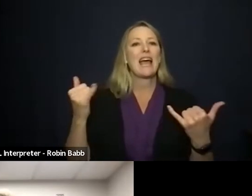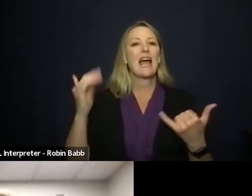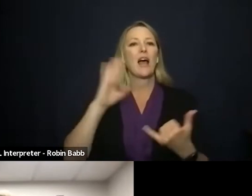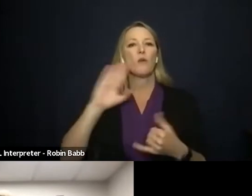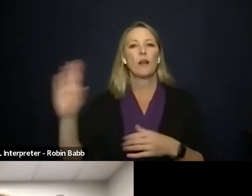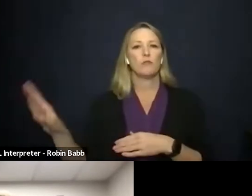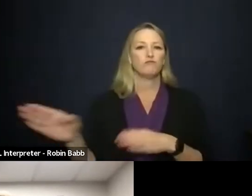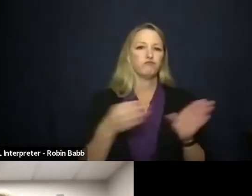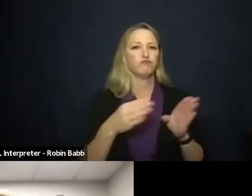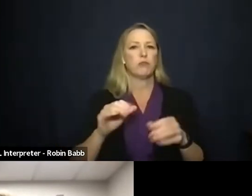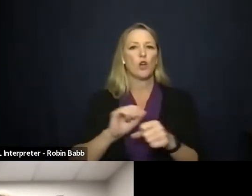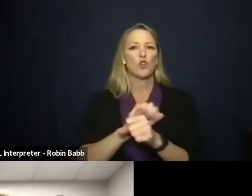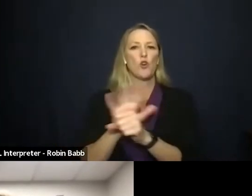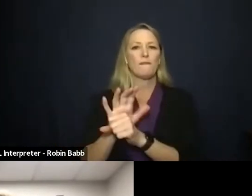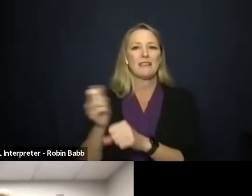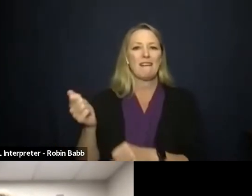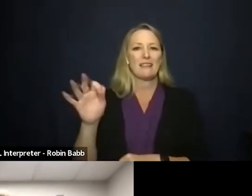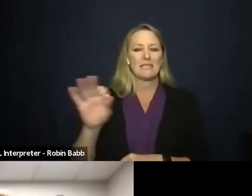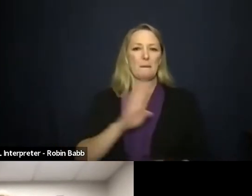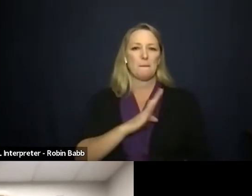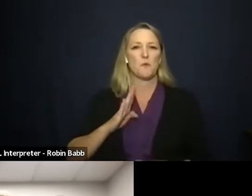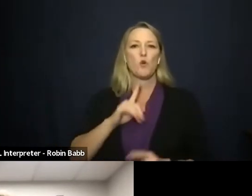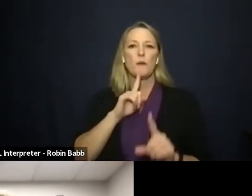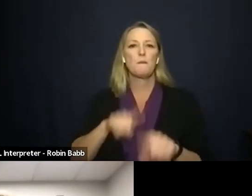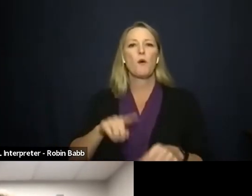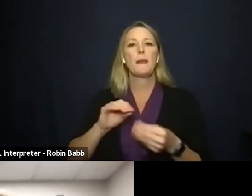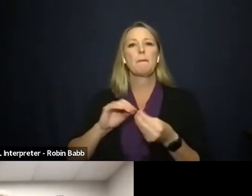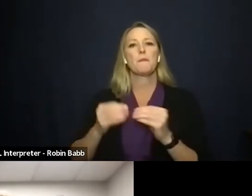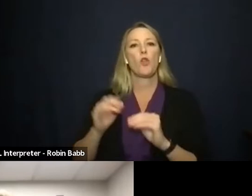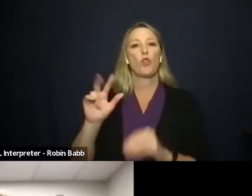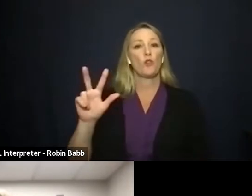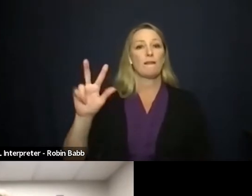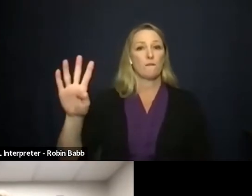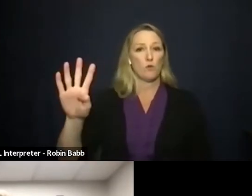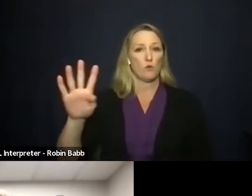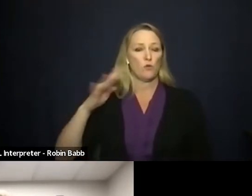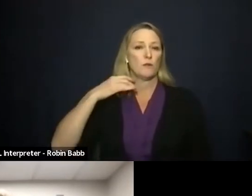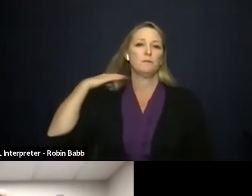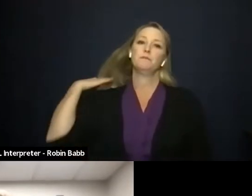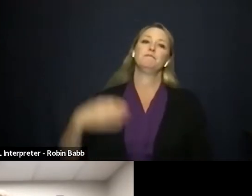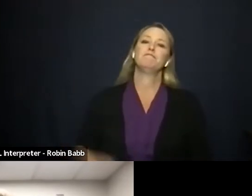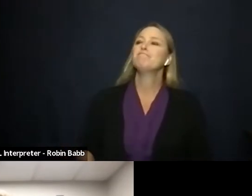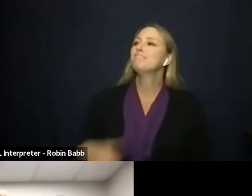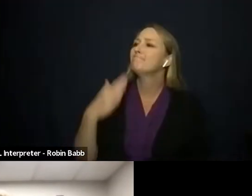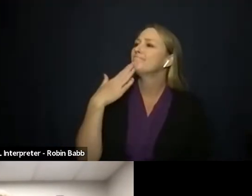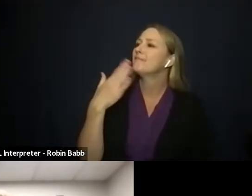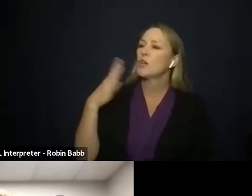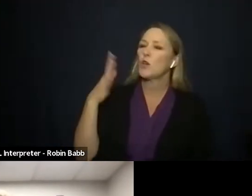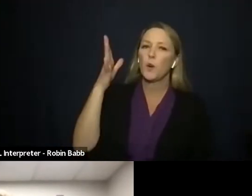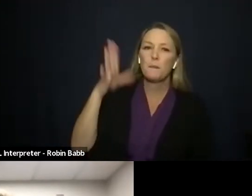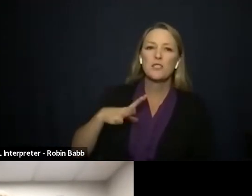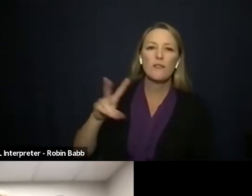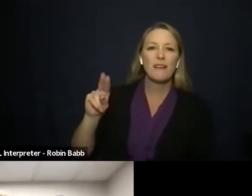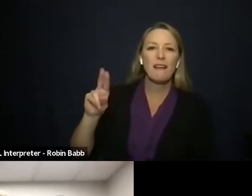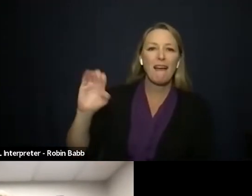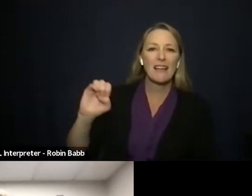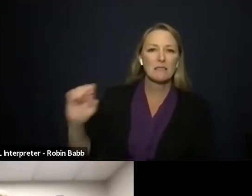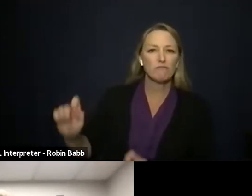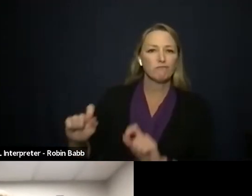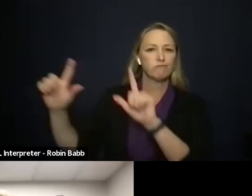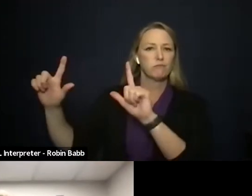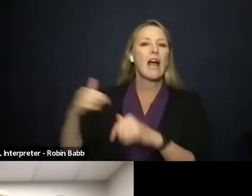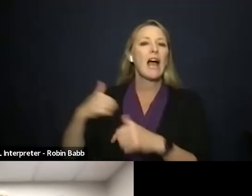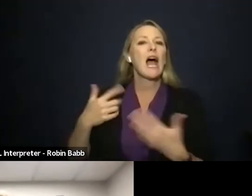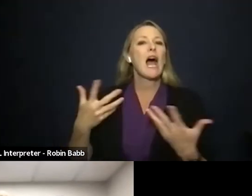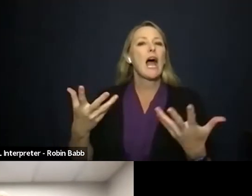kovit 19 board report number 34. thank you mr vince will come up um i also want to